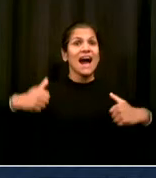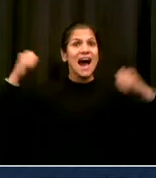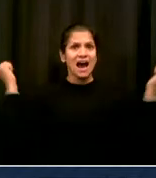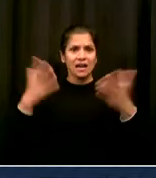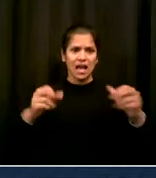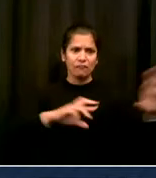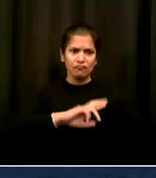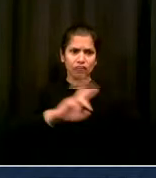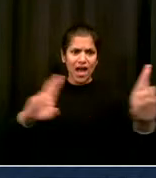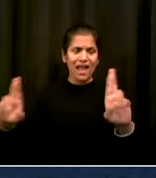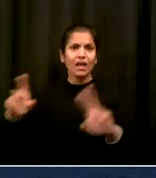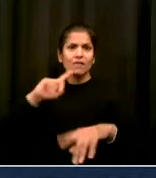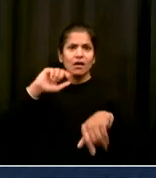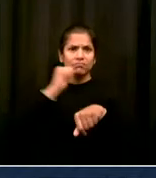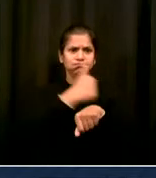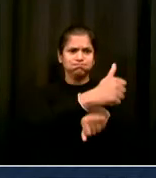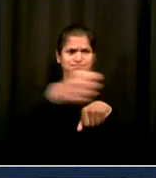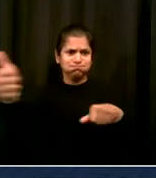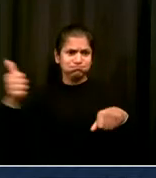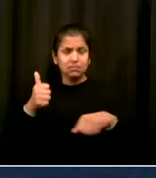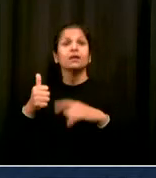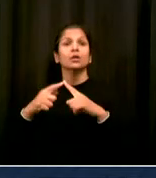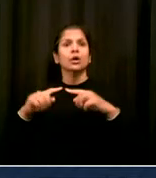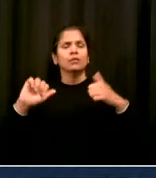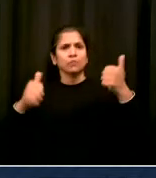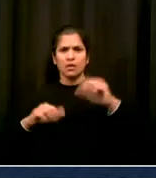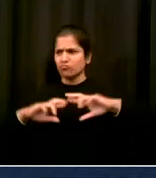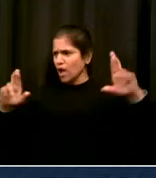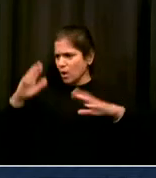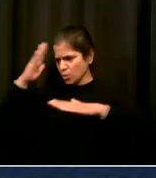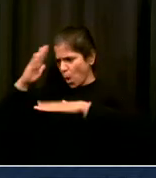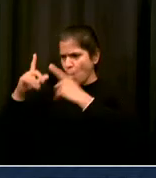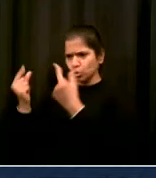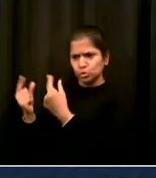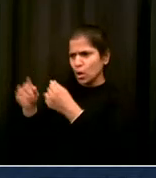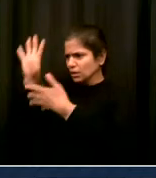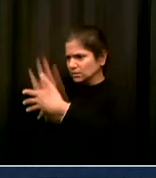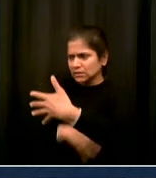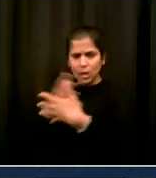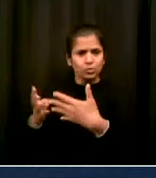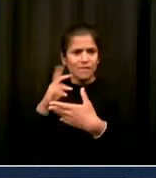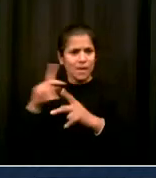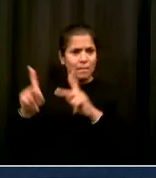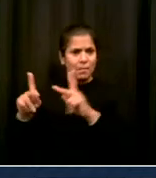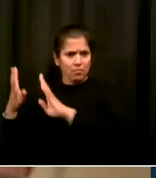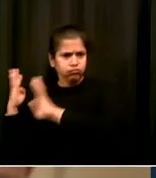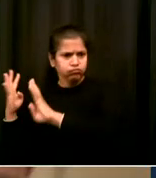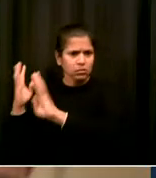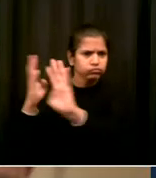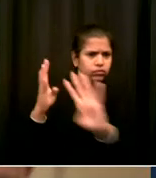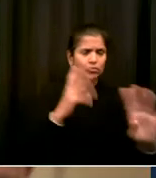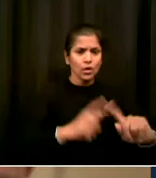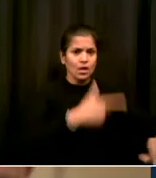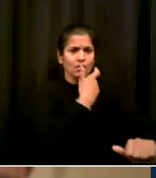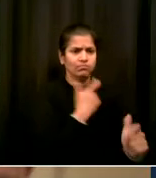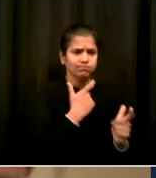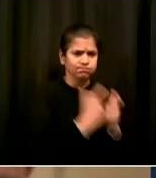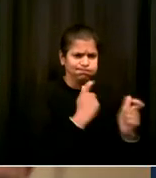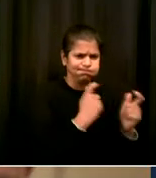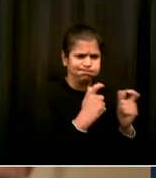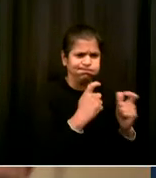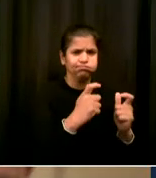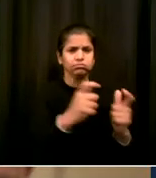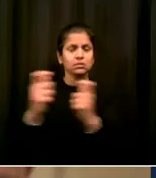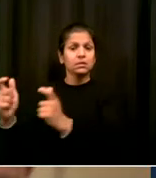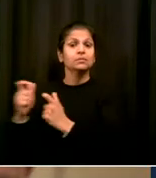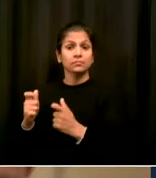new hubs of activity. So number one, new COVID vaccine hubs will be created all around the city on top of the